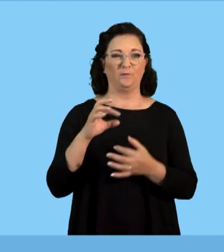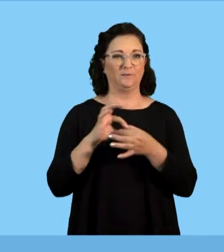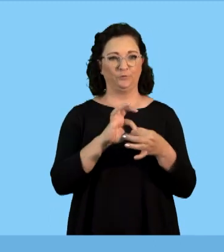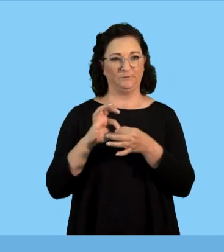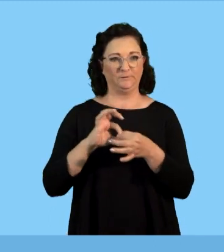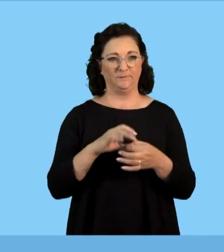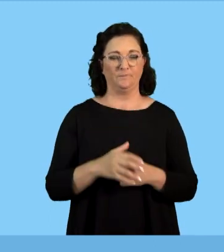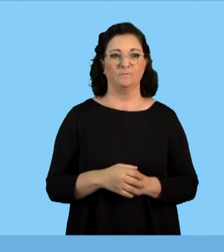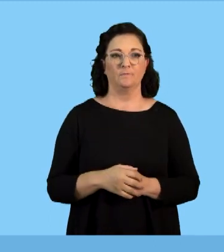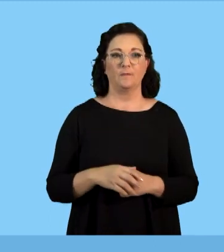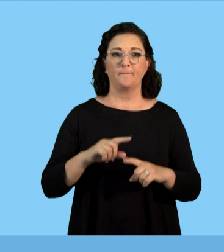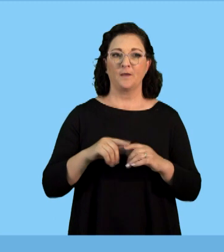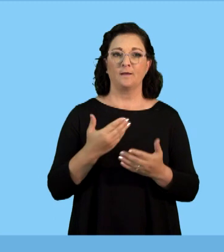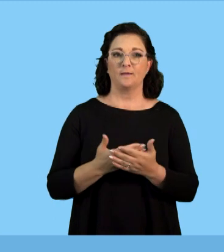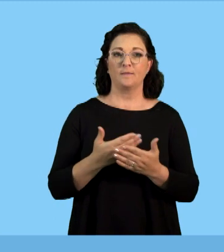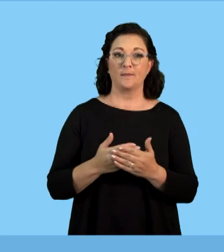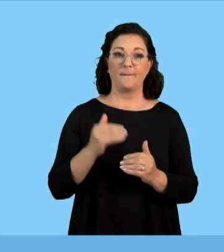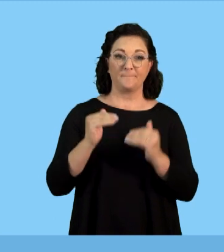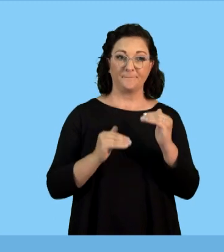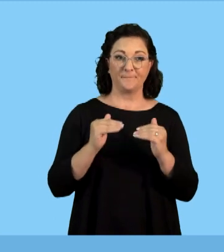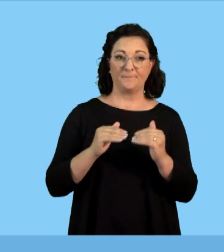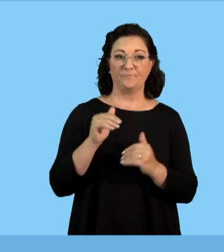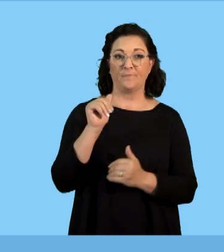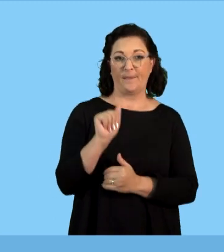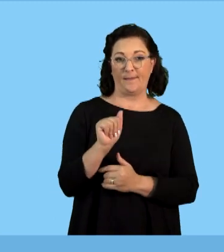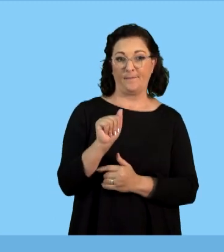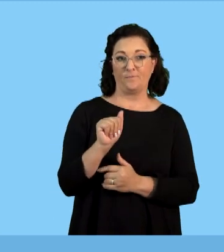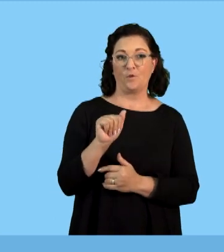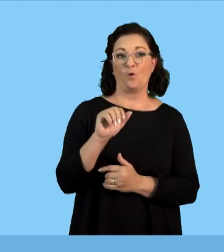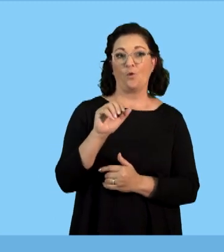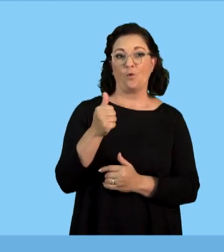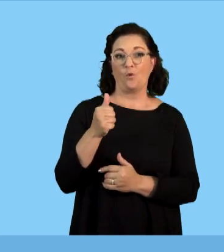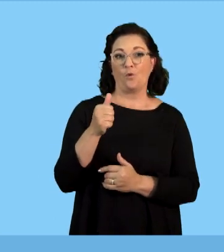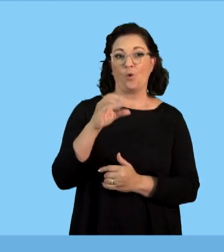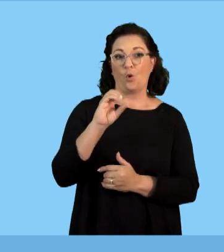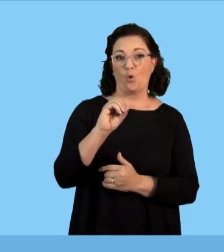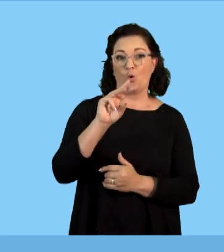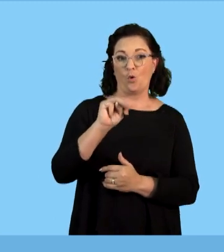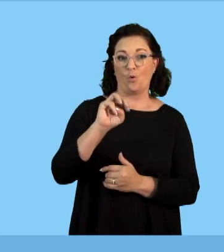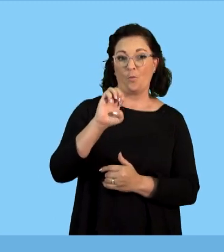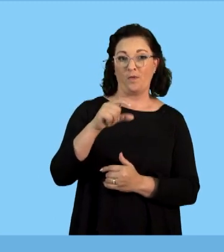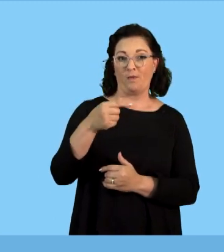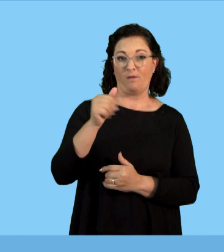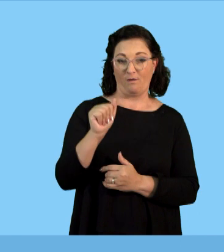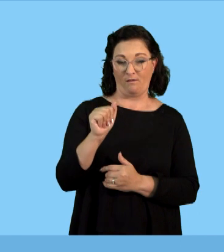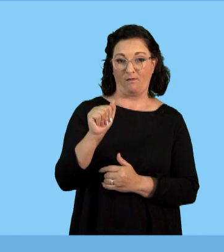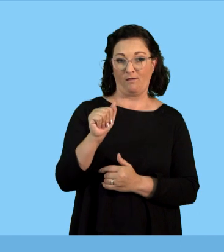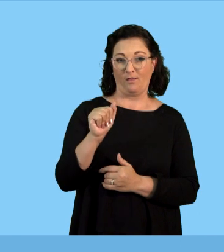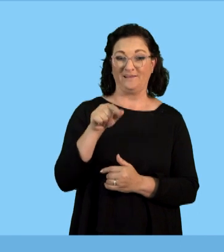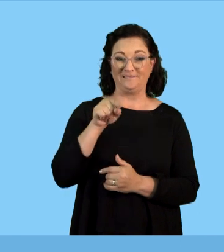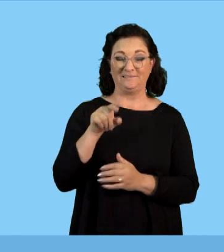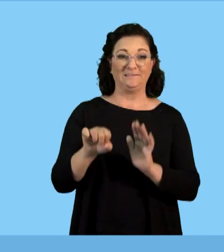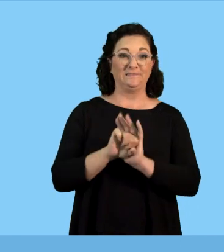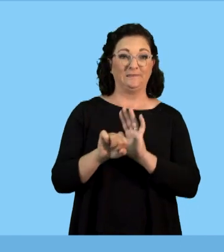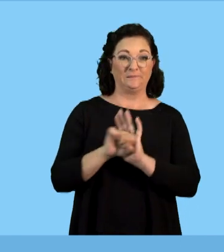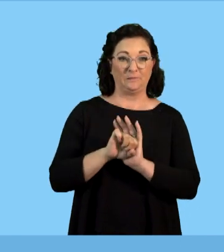circuit. So resistance is measured in ohms, and it's symbolized by the Greek letter omega. So this is now the symbol for